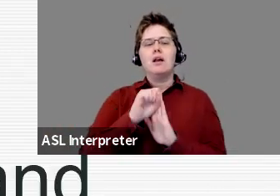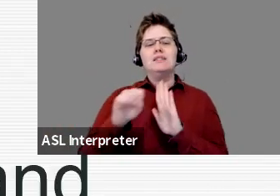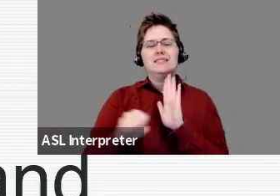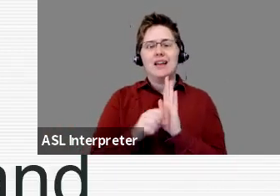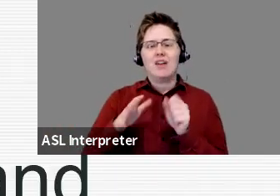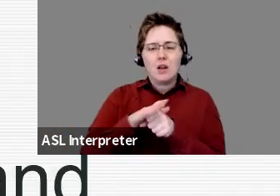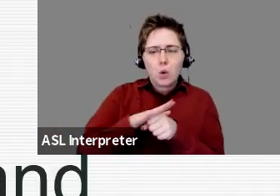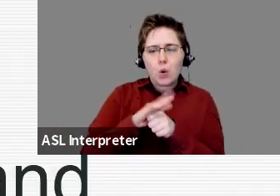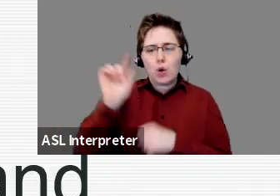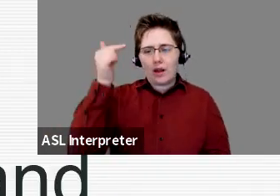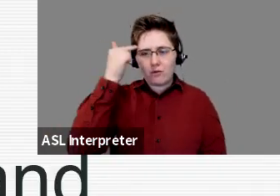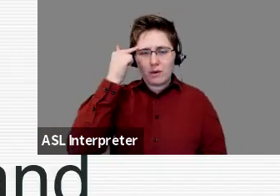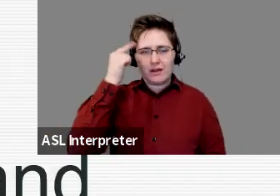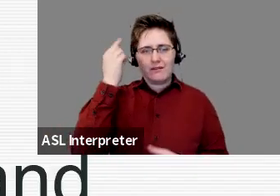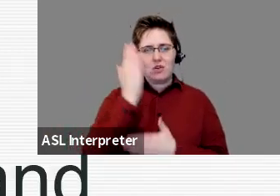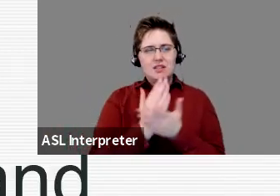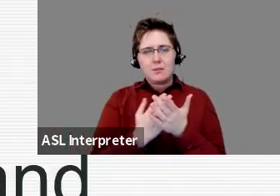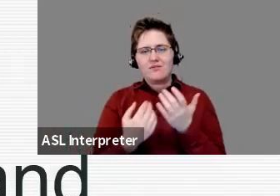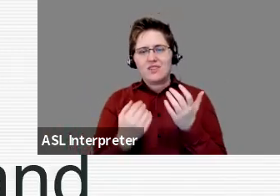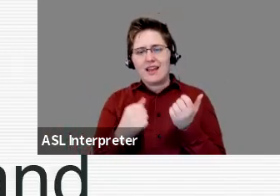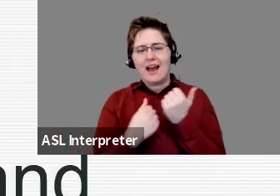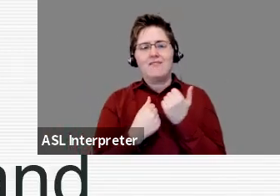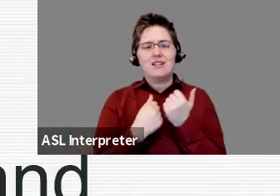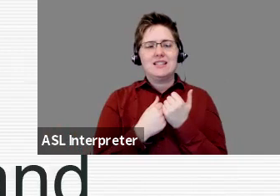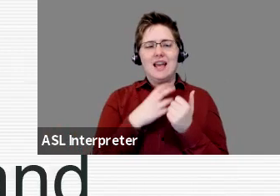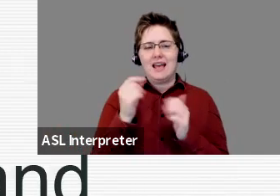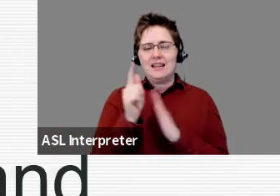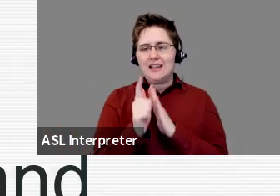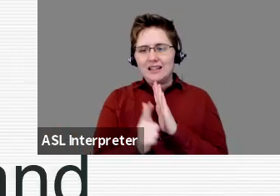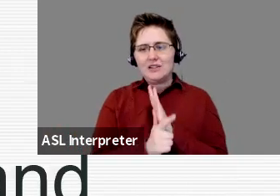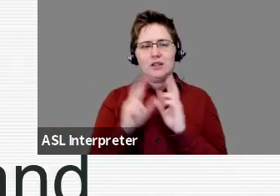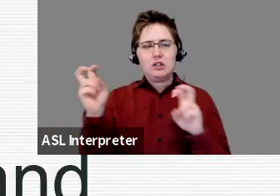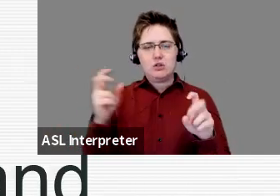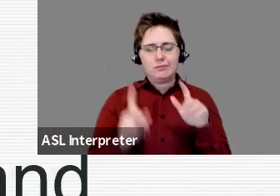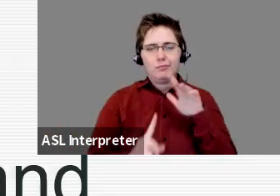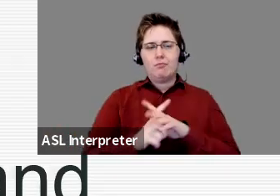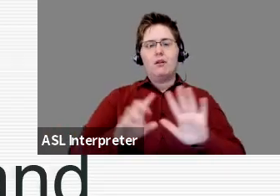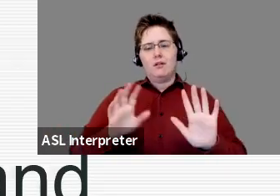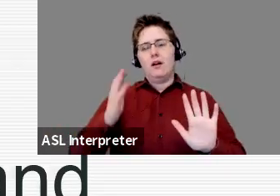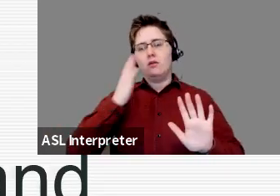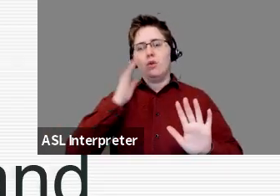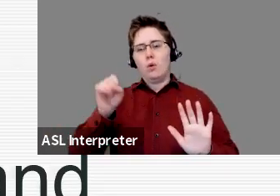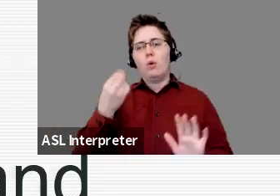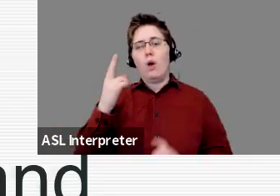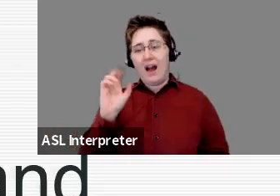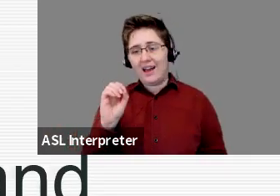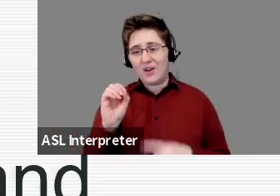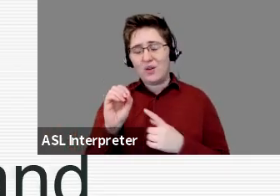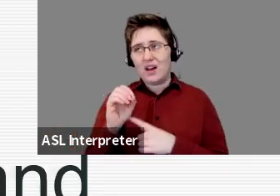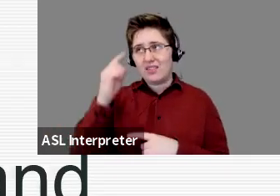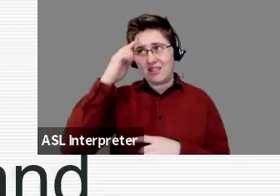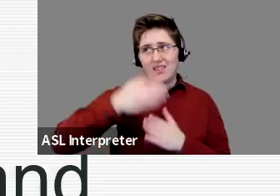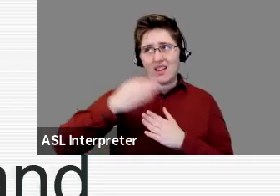local government and some of the advocacy and legislative legal issues that have come up, I know Ohio has, I believe at the